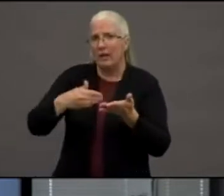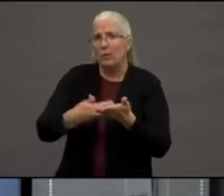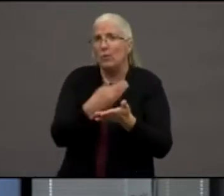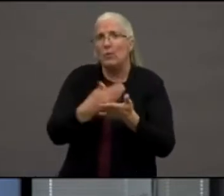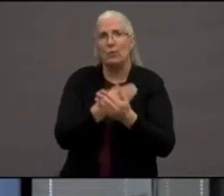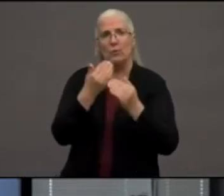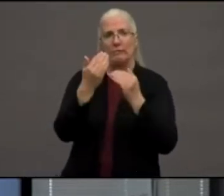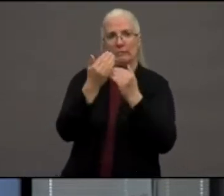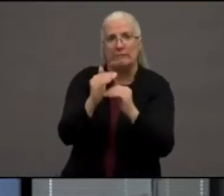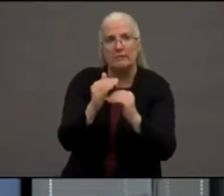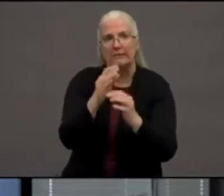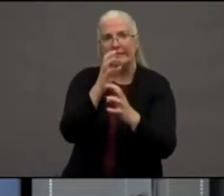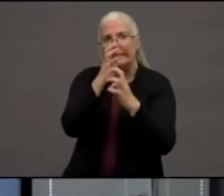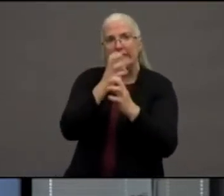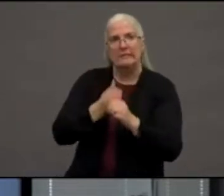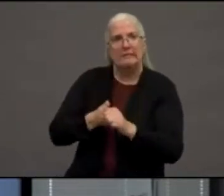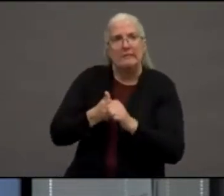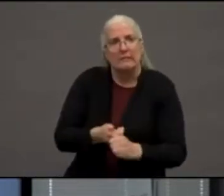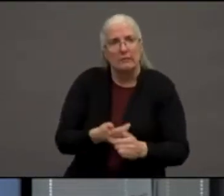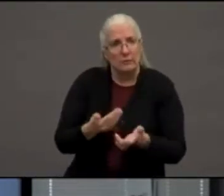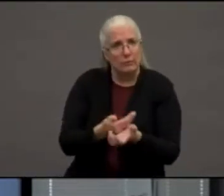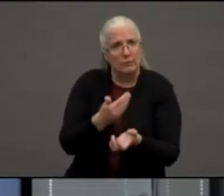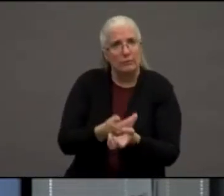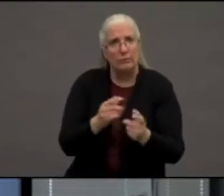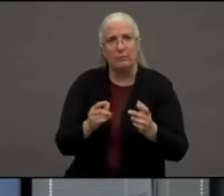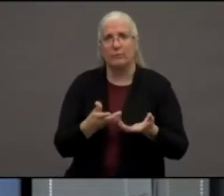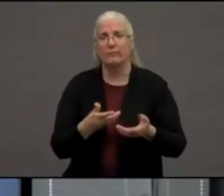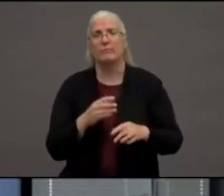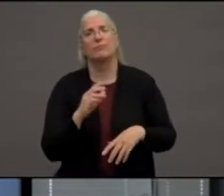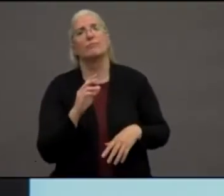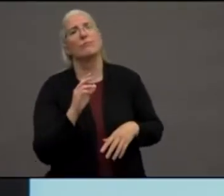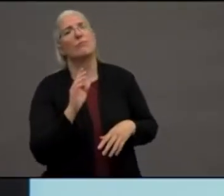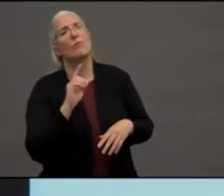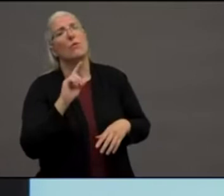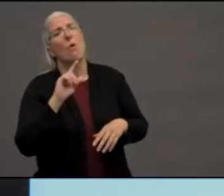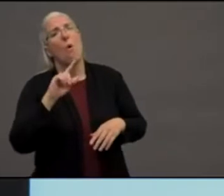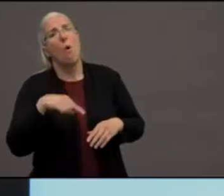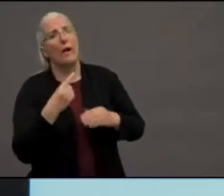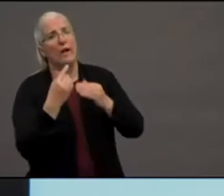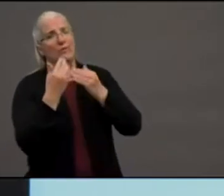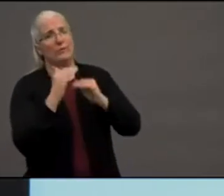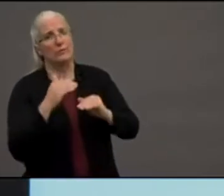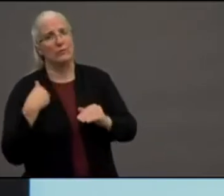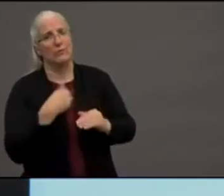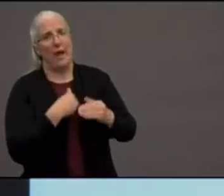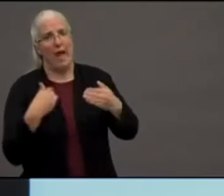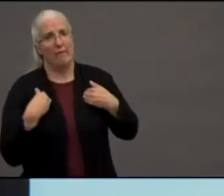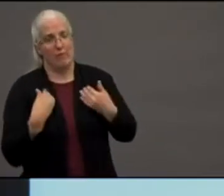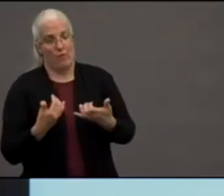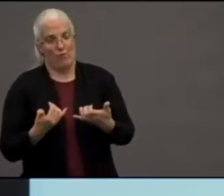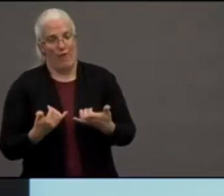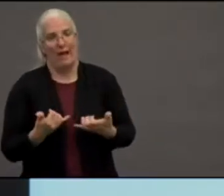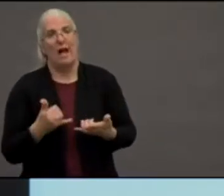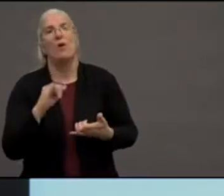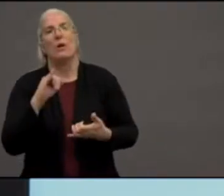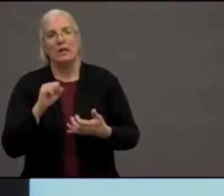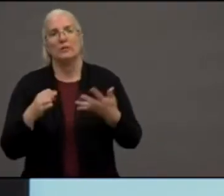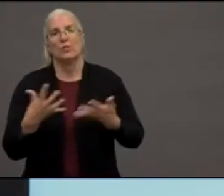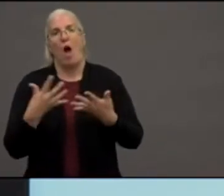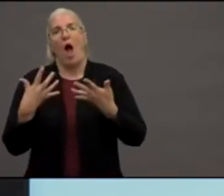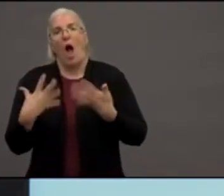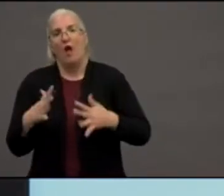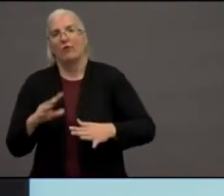the only restrictions that we really are pushing right now are what we have on our mandatory directives for those very specific